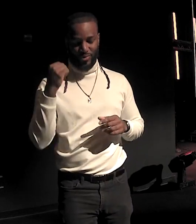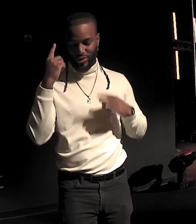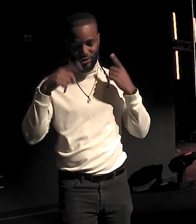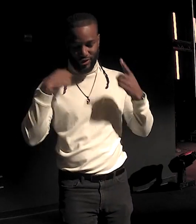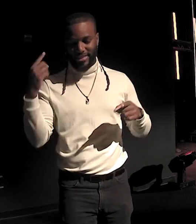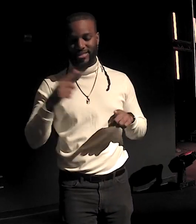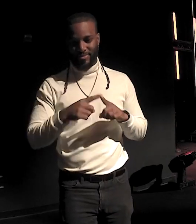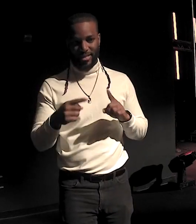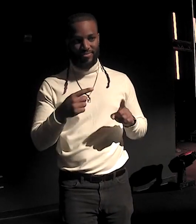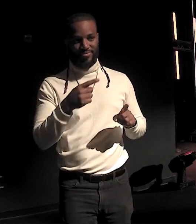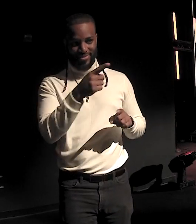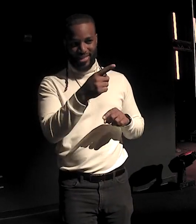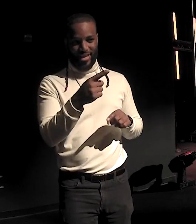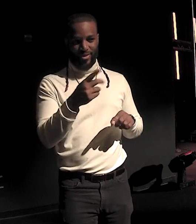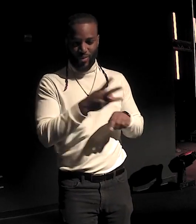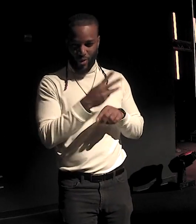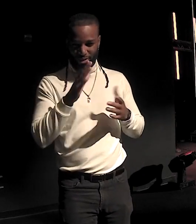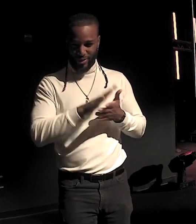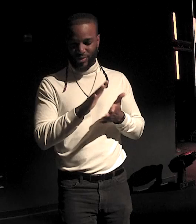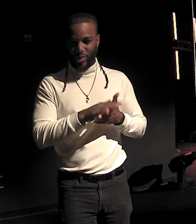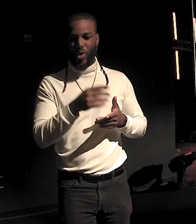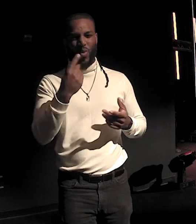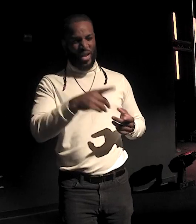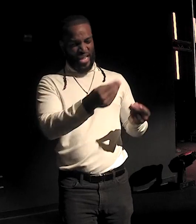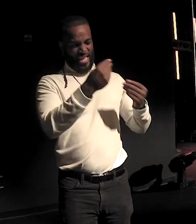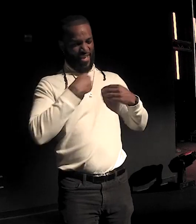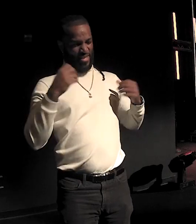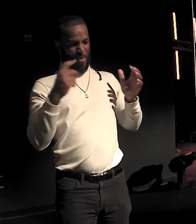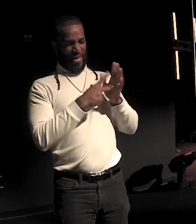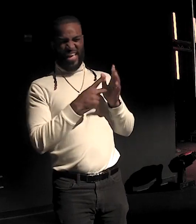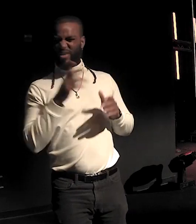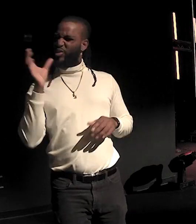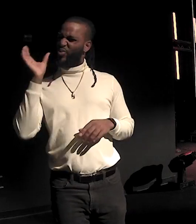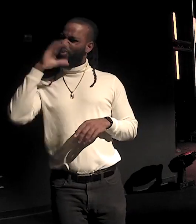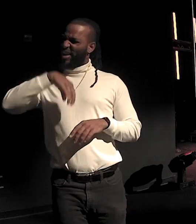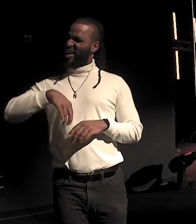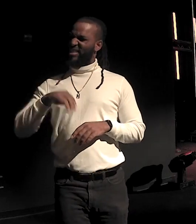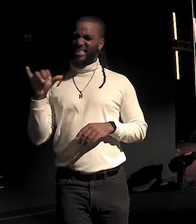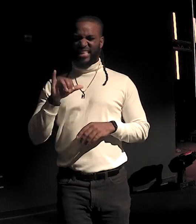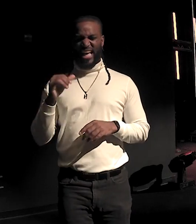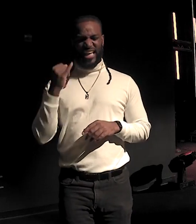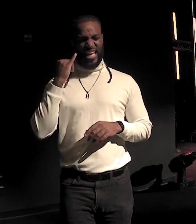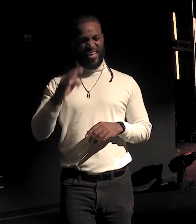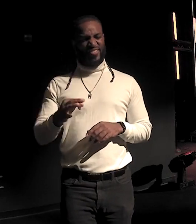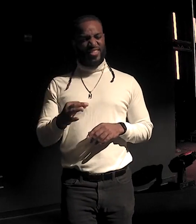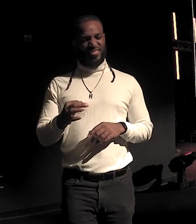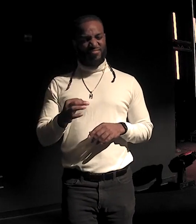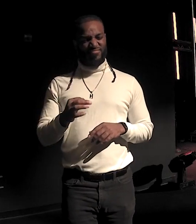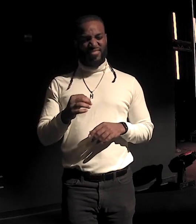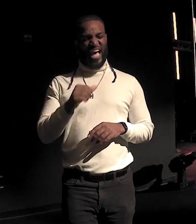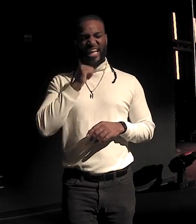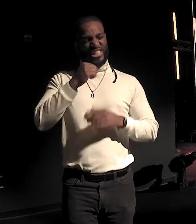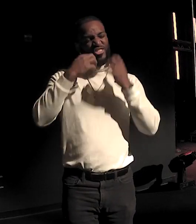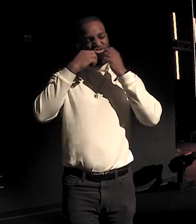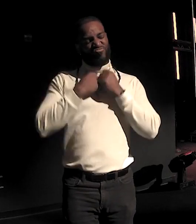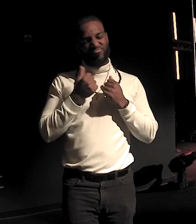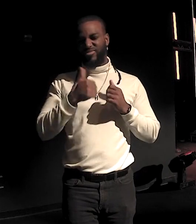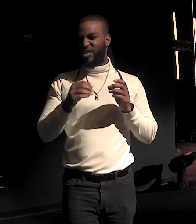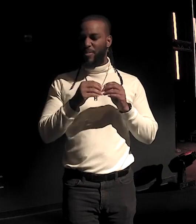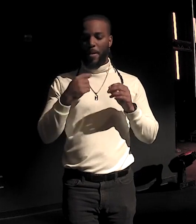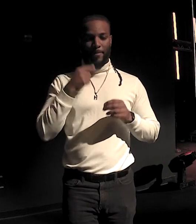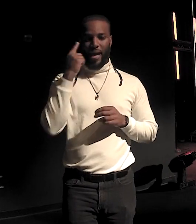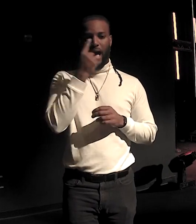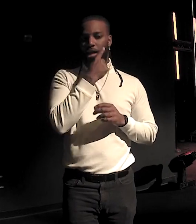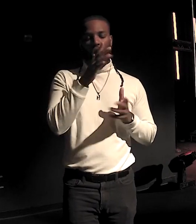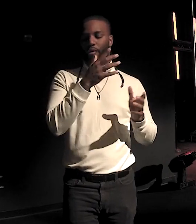crazy. But when I got the jacket back, it was so weird. It was as if it was no longer the treasure. My eyes had already